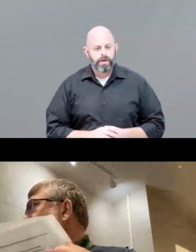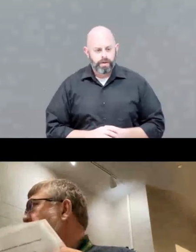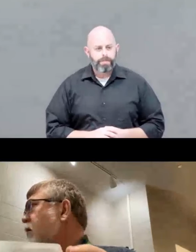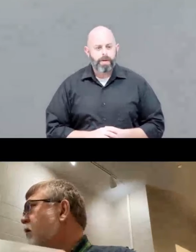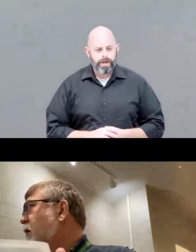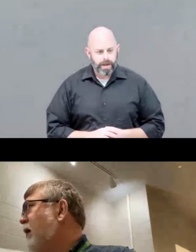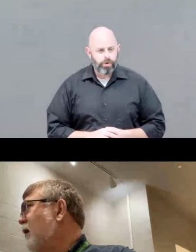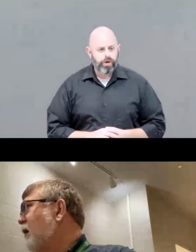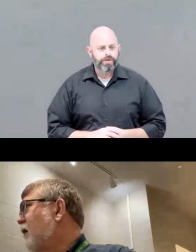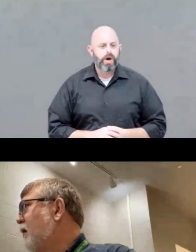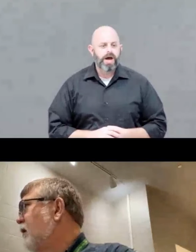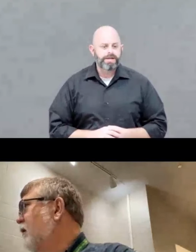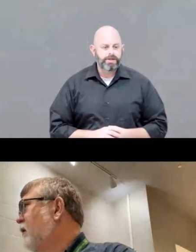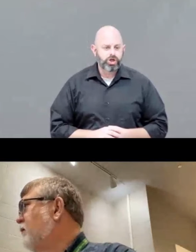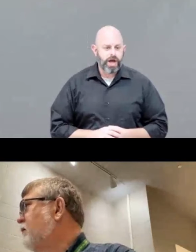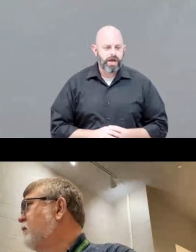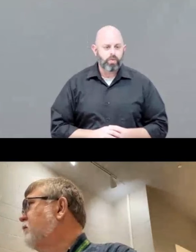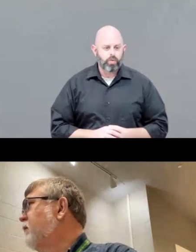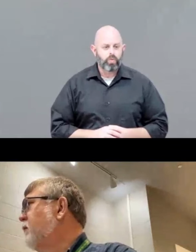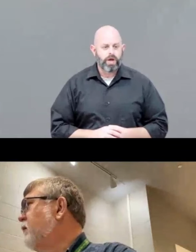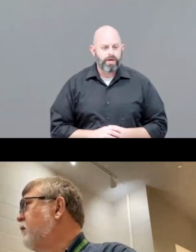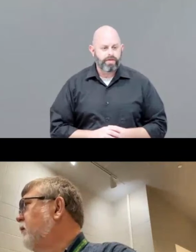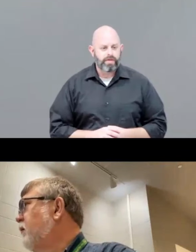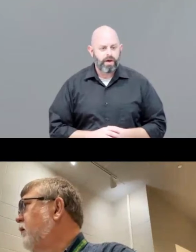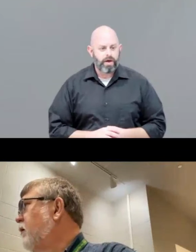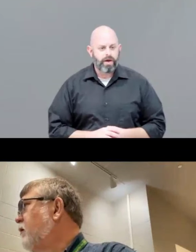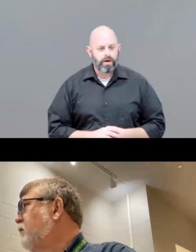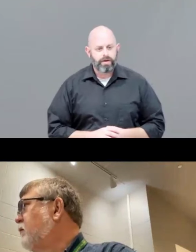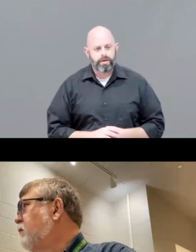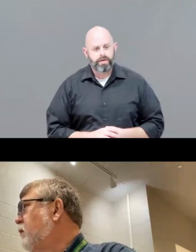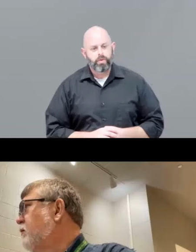comment, the public input. So I did check with